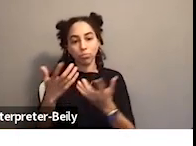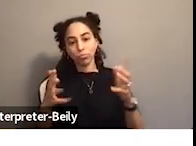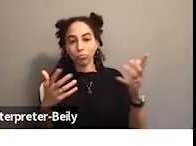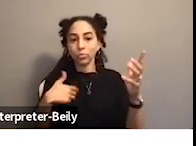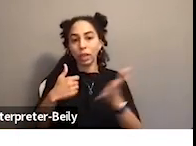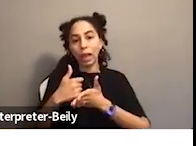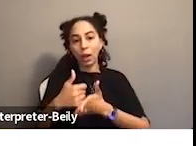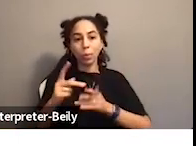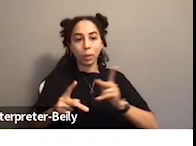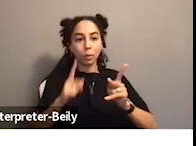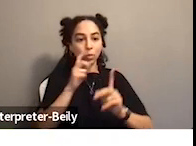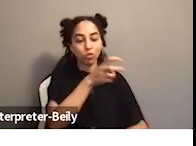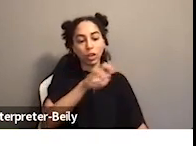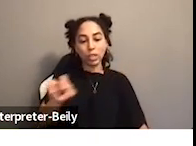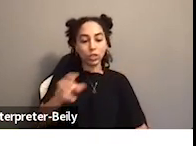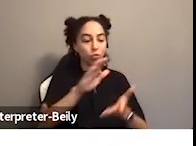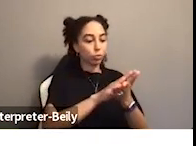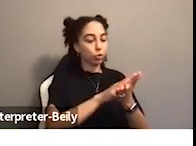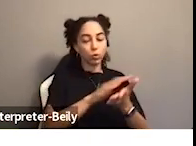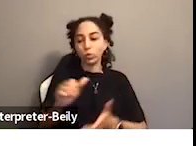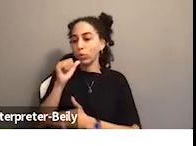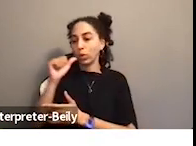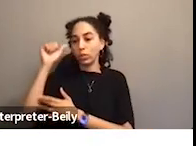folks transition from school to adulthood. And that would